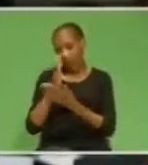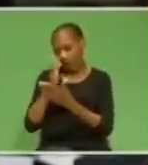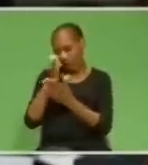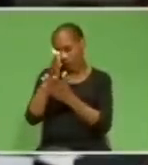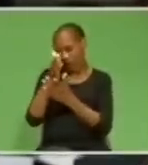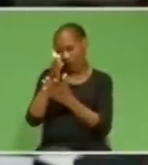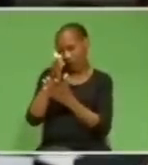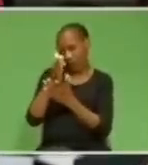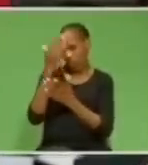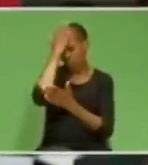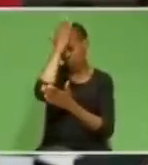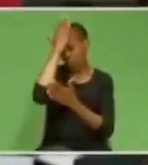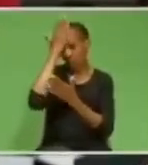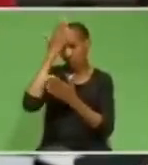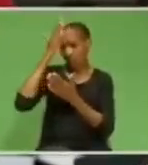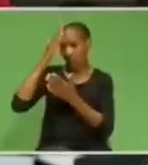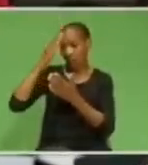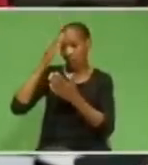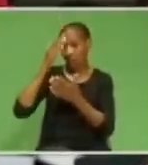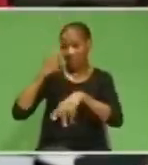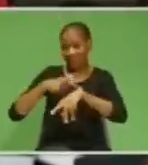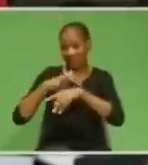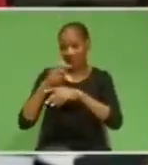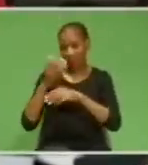Zuma administration, there were